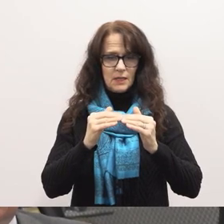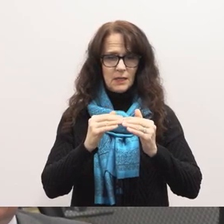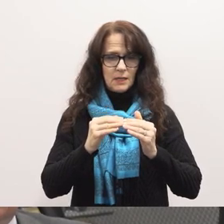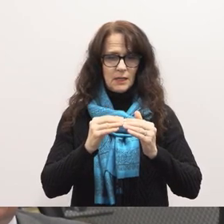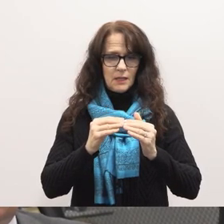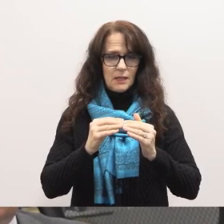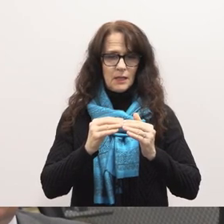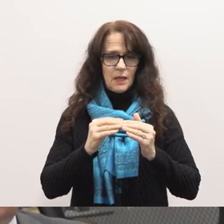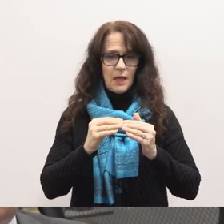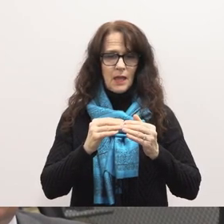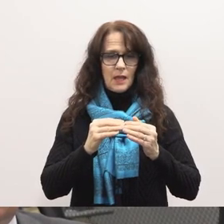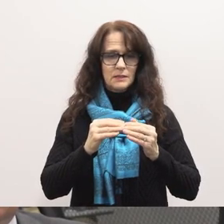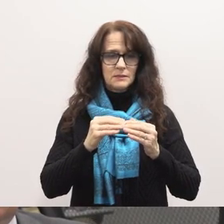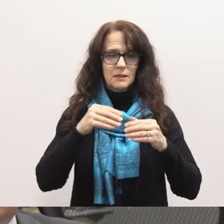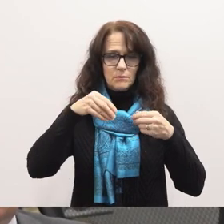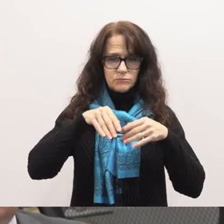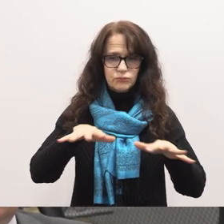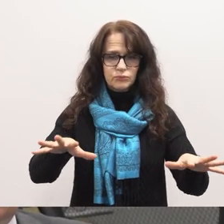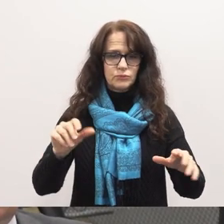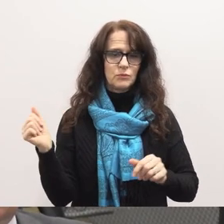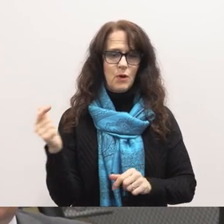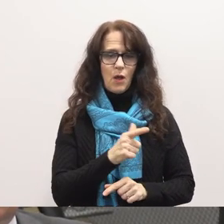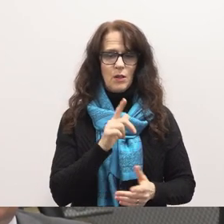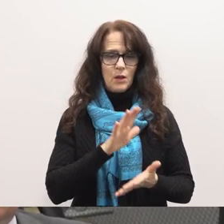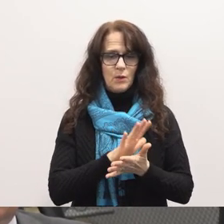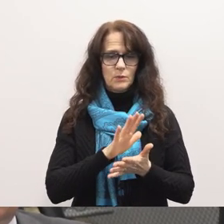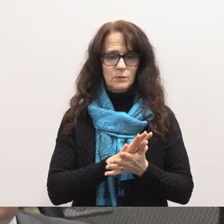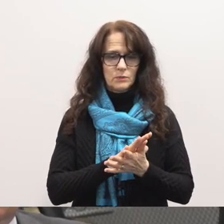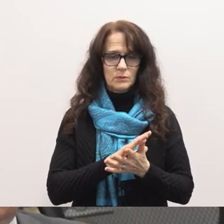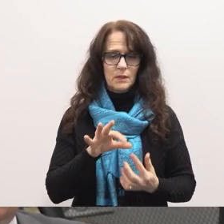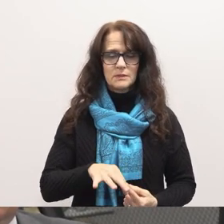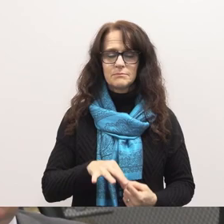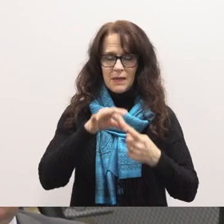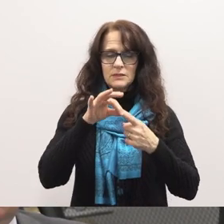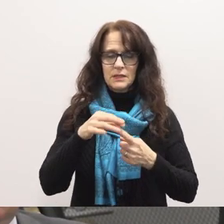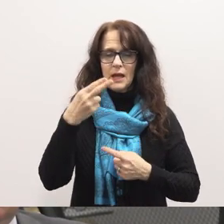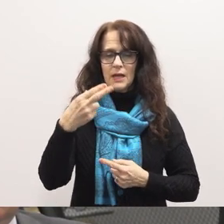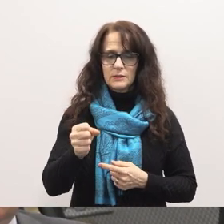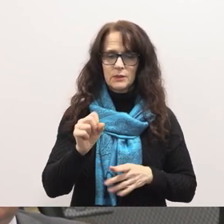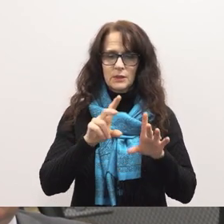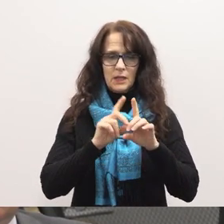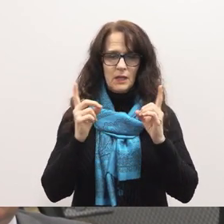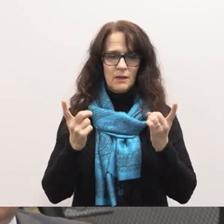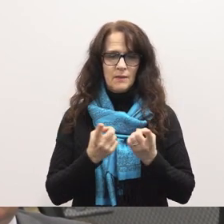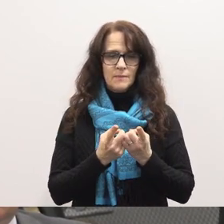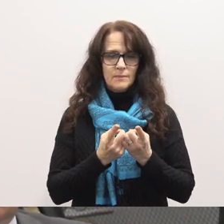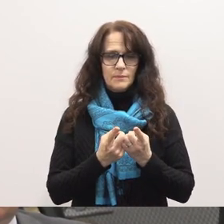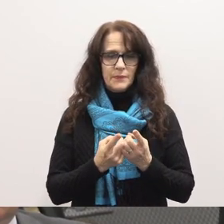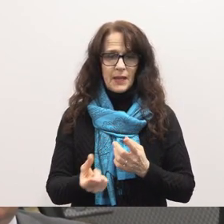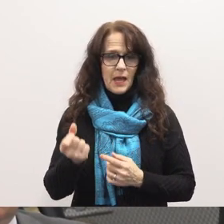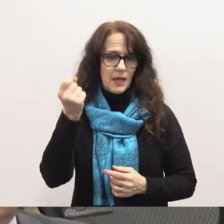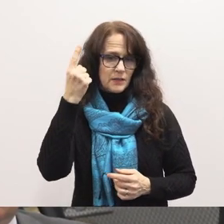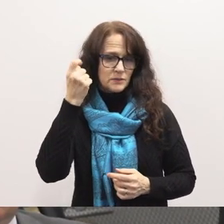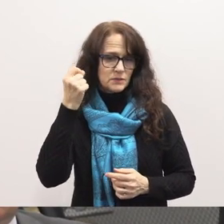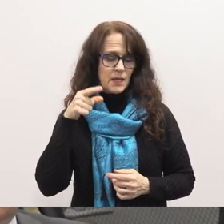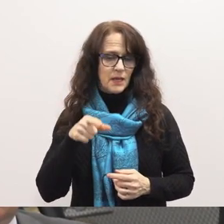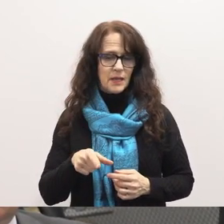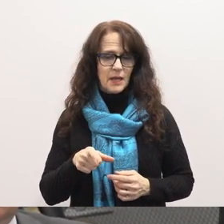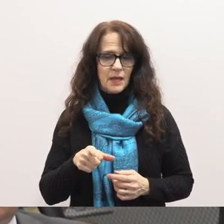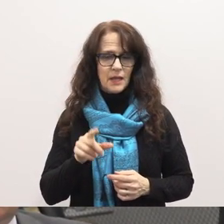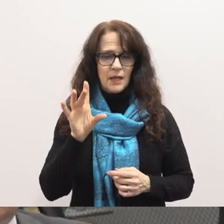pushed into all of our schools, particularly the high schools within the district, and I understand has